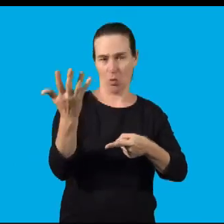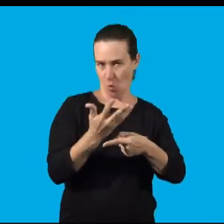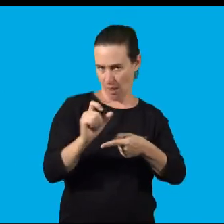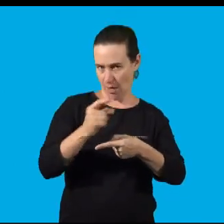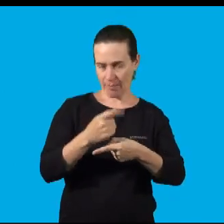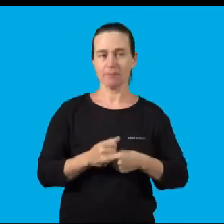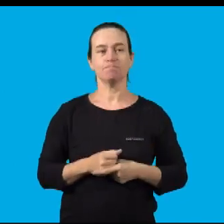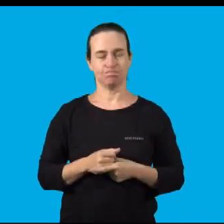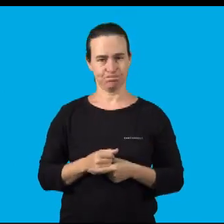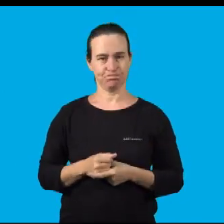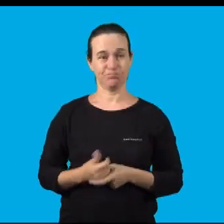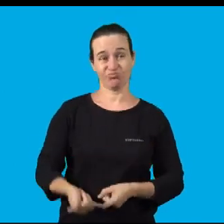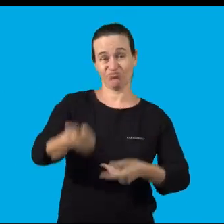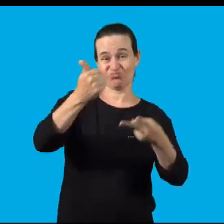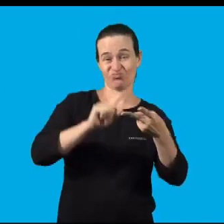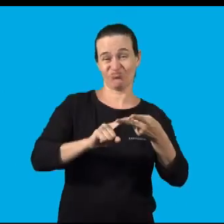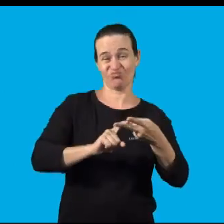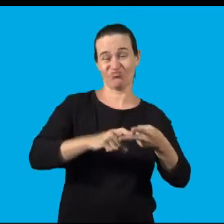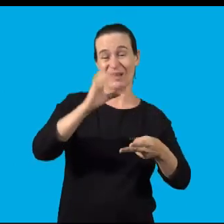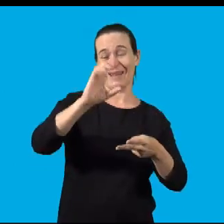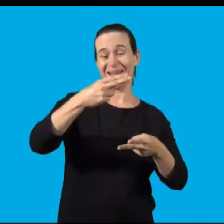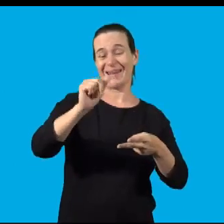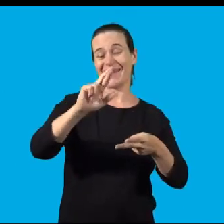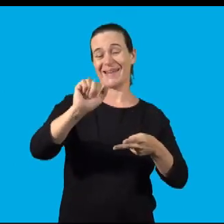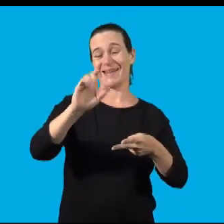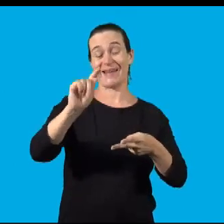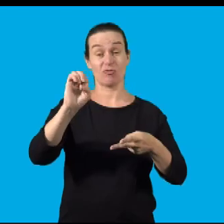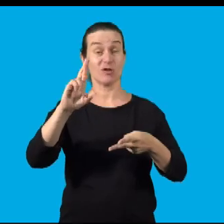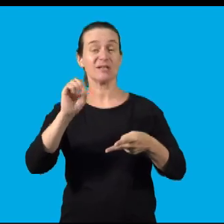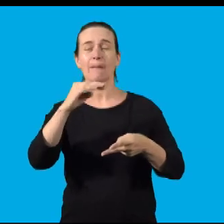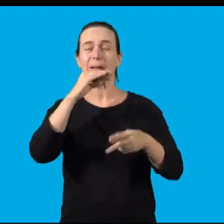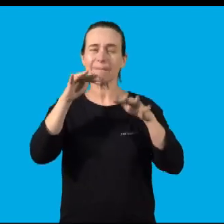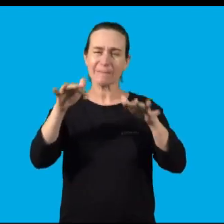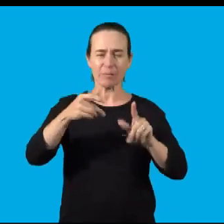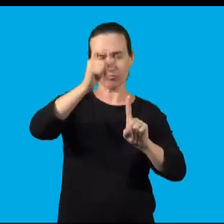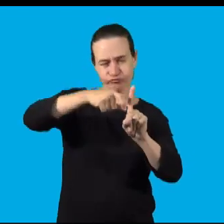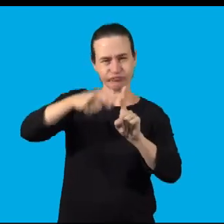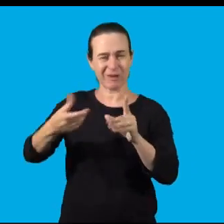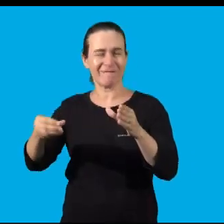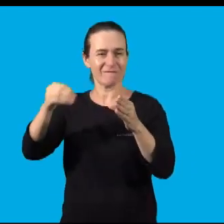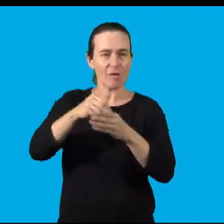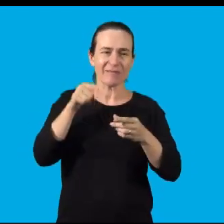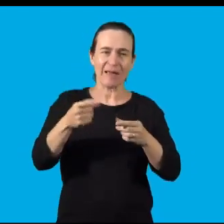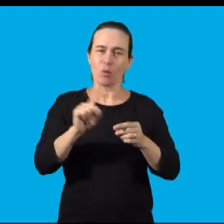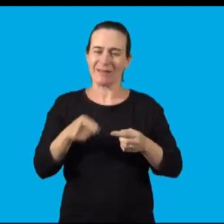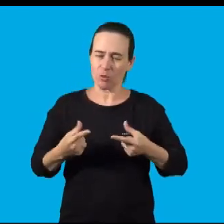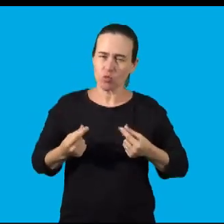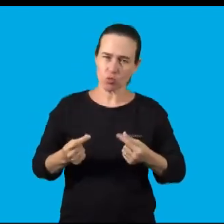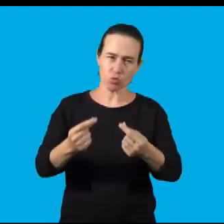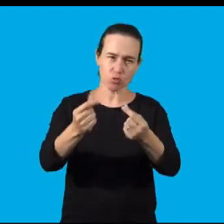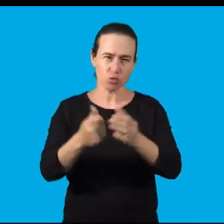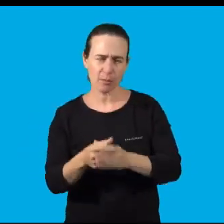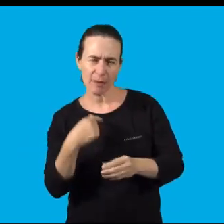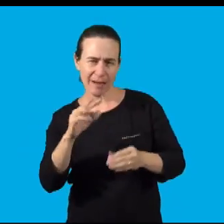of the story. Then, the characters, the individuals who create the action in the story.